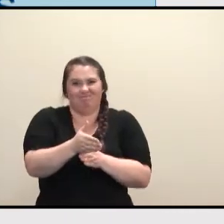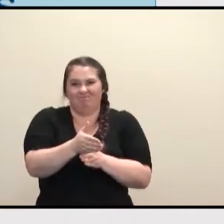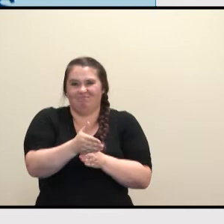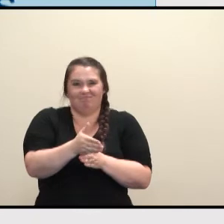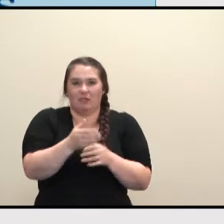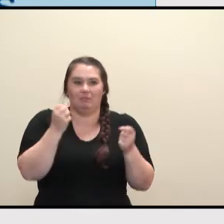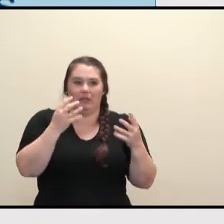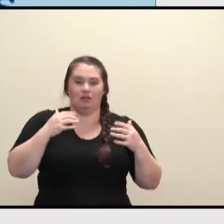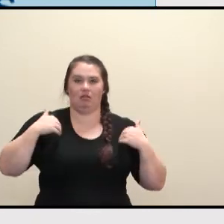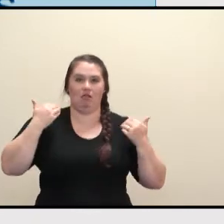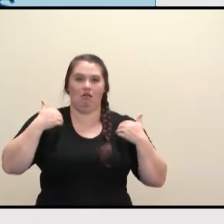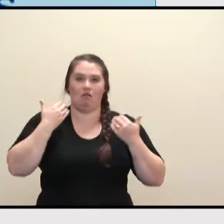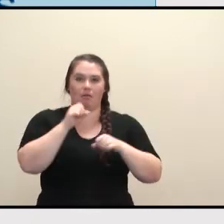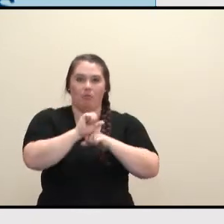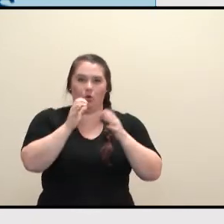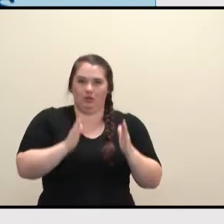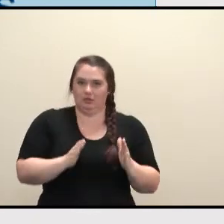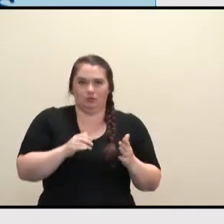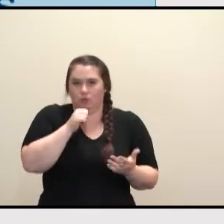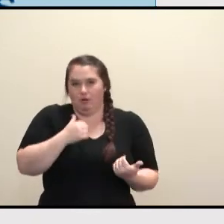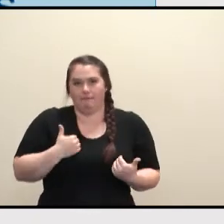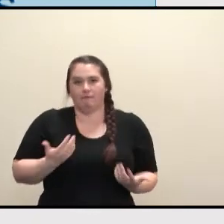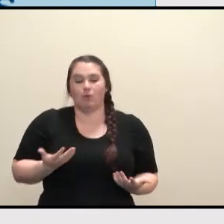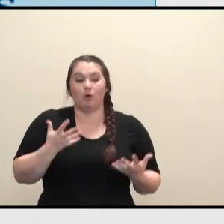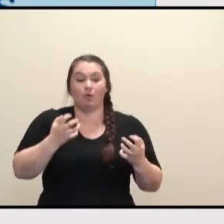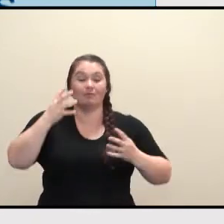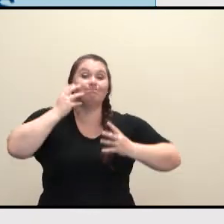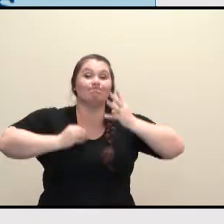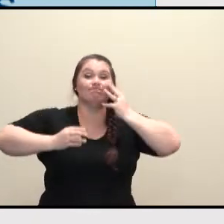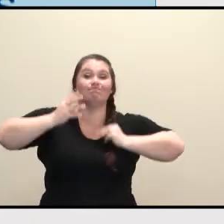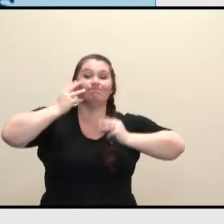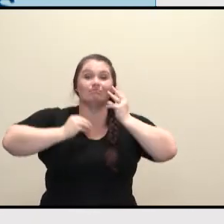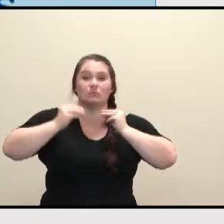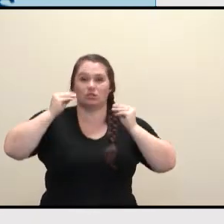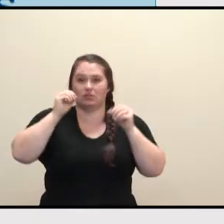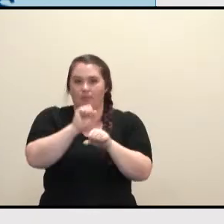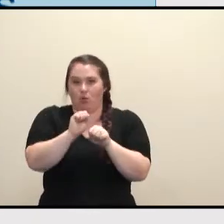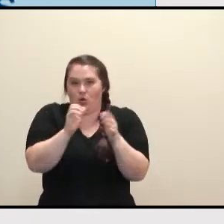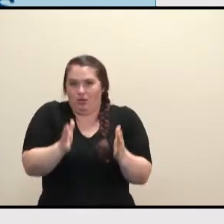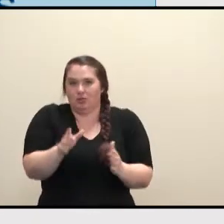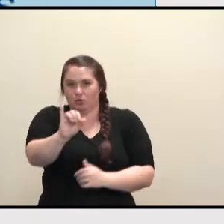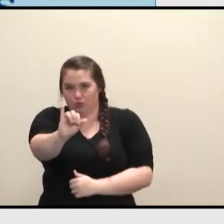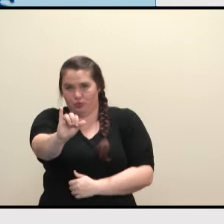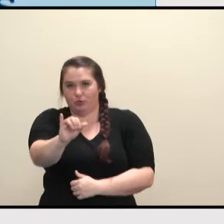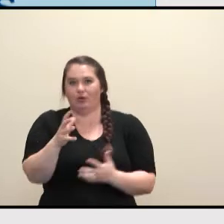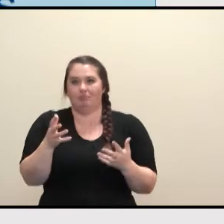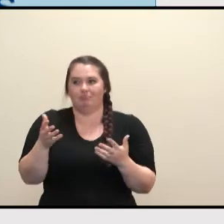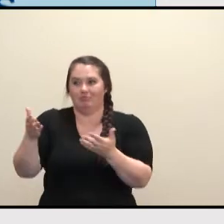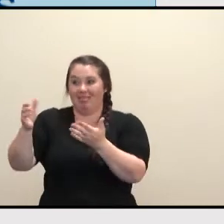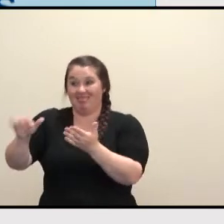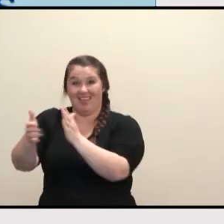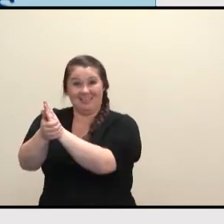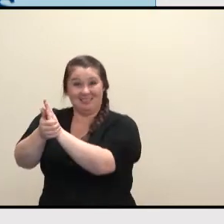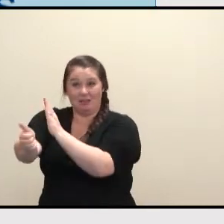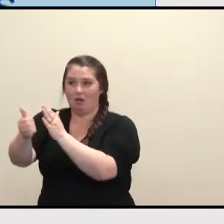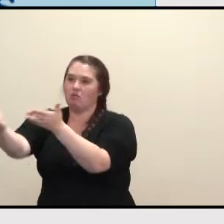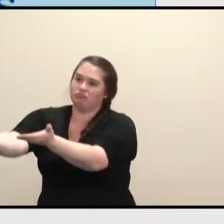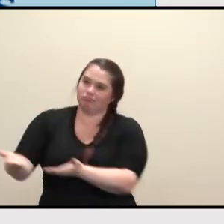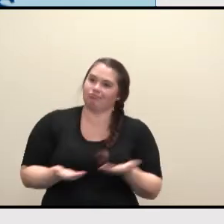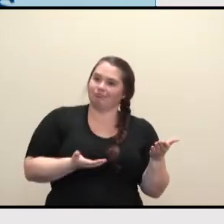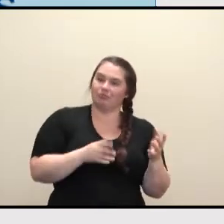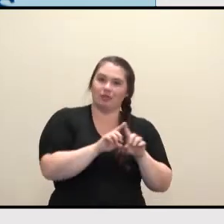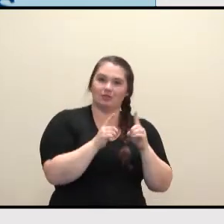young employees, we also want to look at those experienced employees and bringing that talent into our district. So we need to be able to